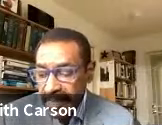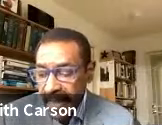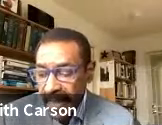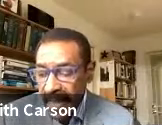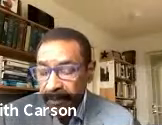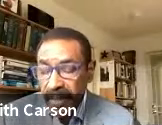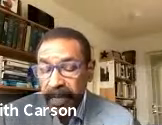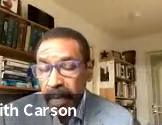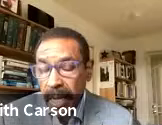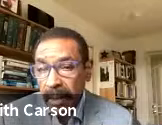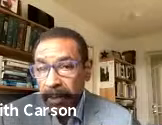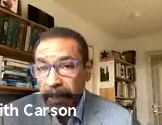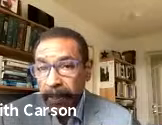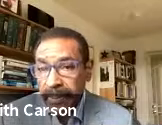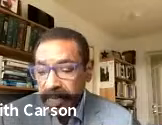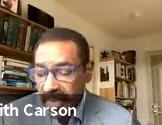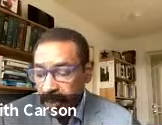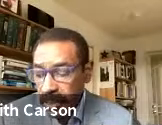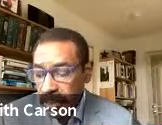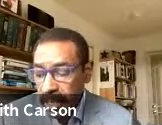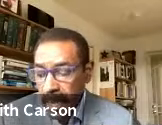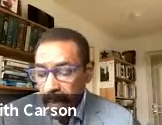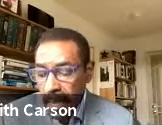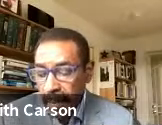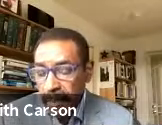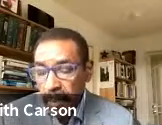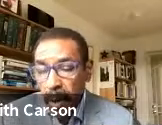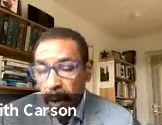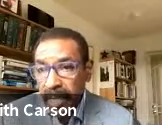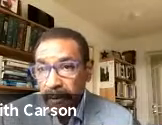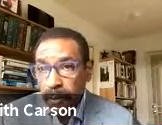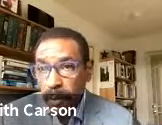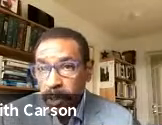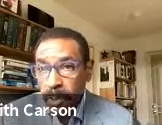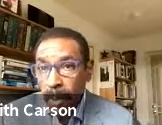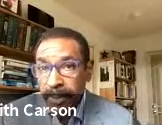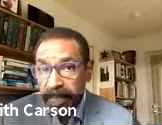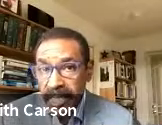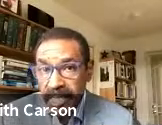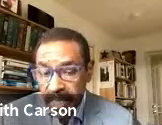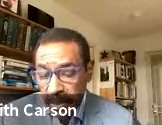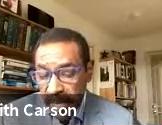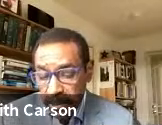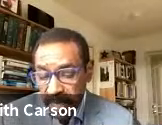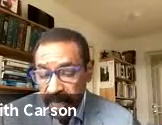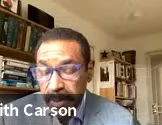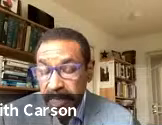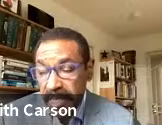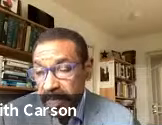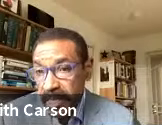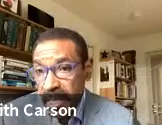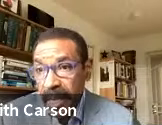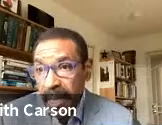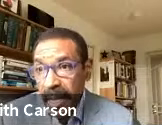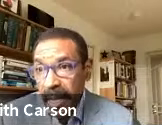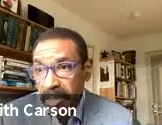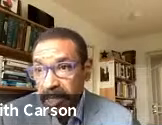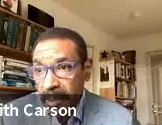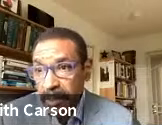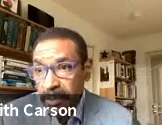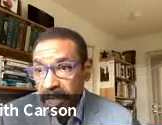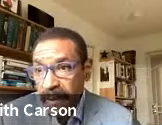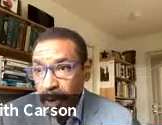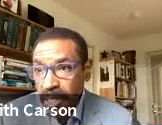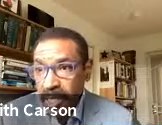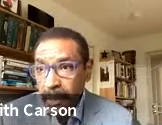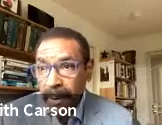sector as I have in the public sector, owning a few small businesses, medium-sized businesses, since